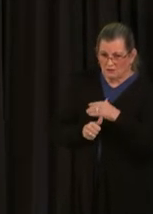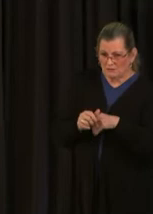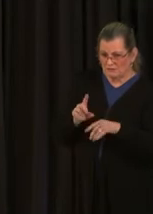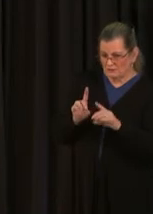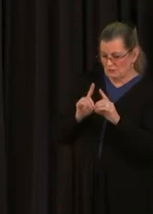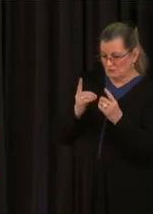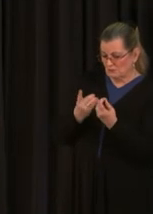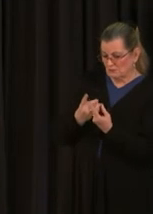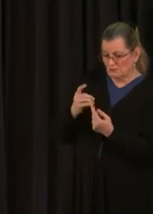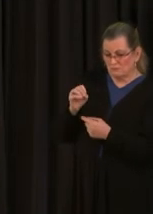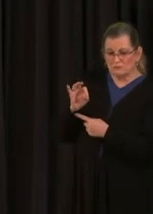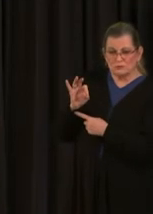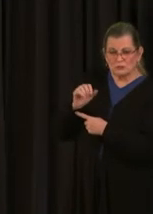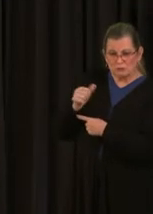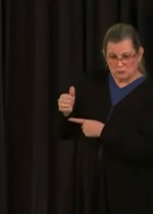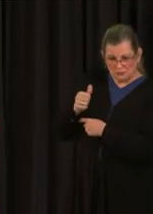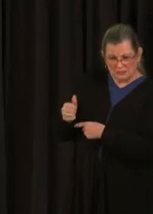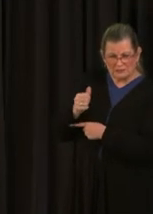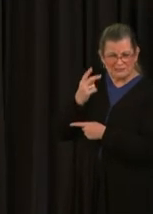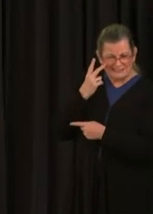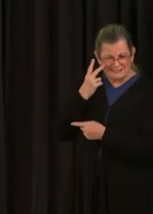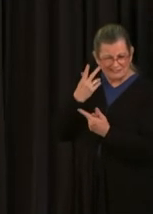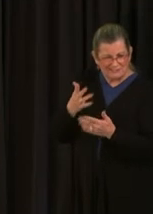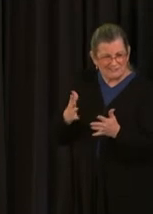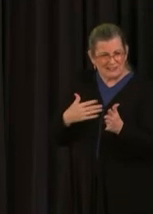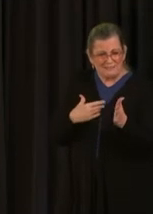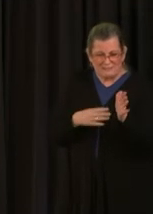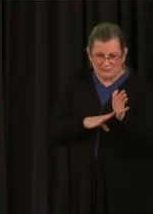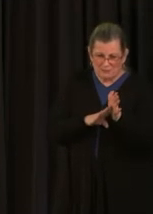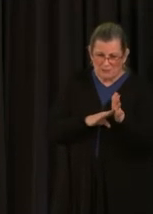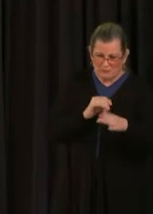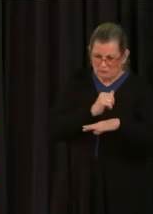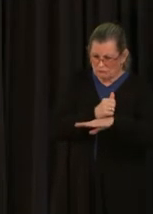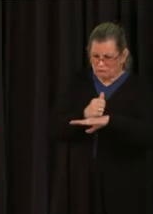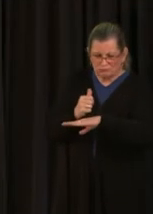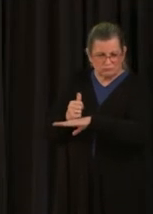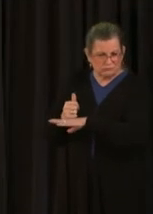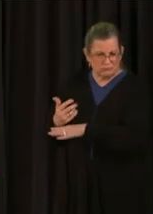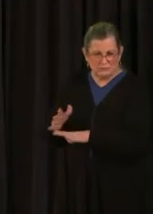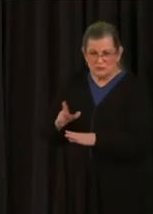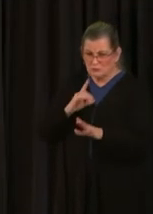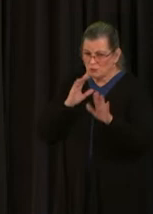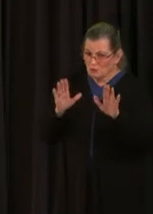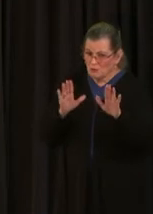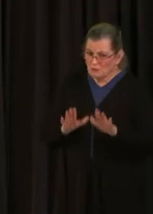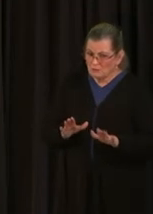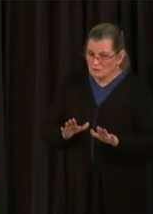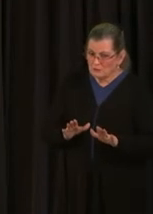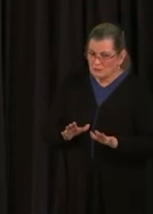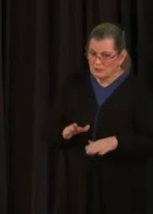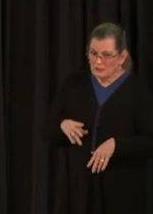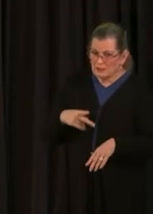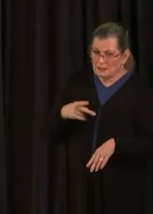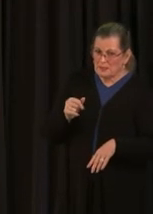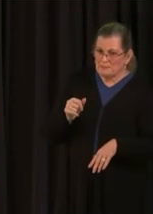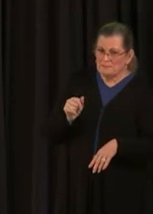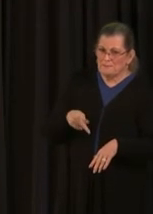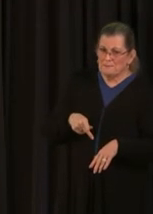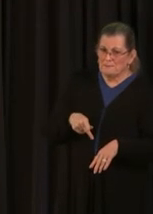required, and while they're on the bus, they must wear a mask unless they have a medical